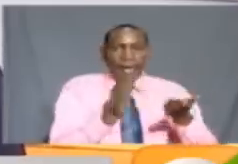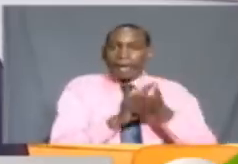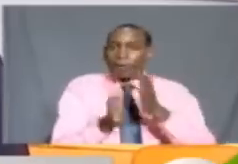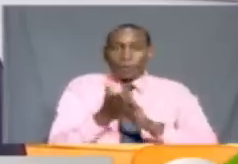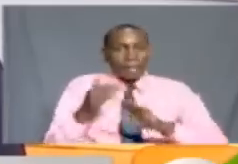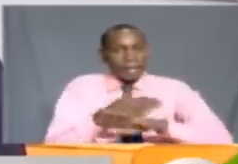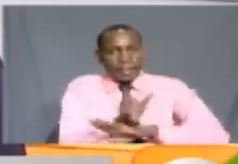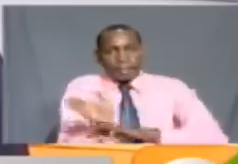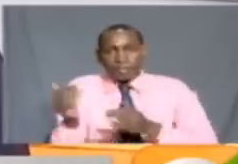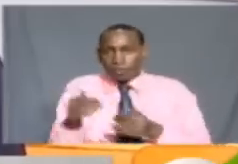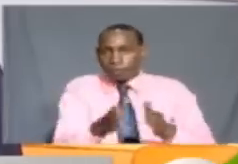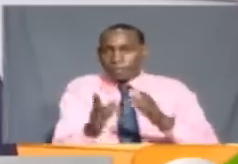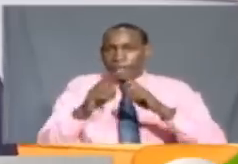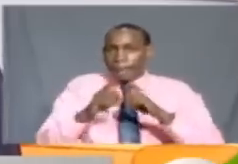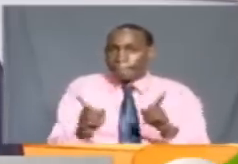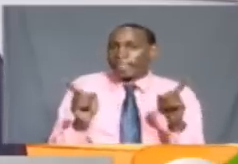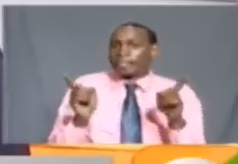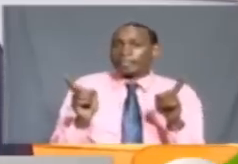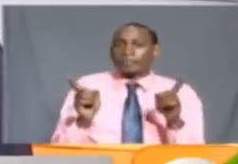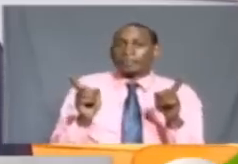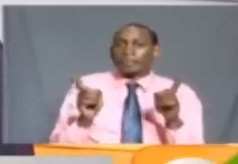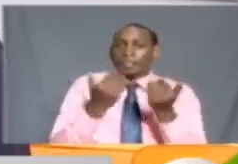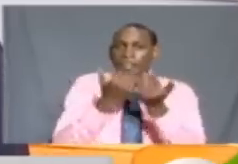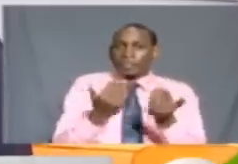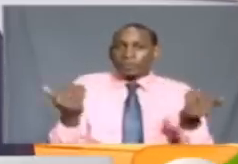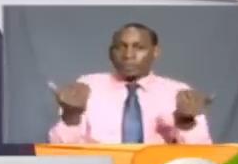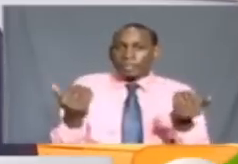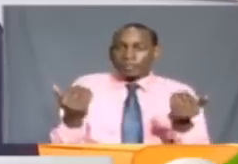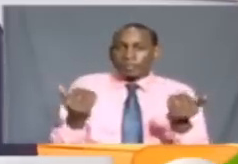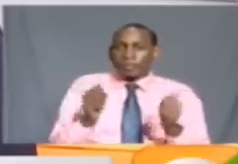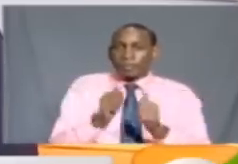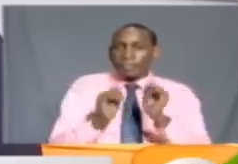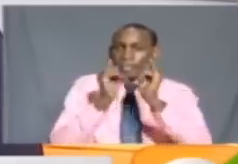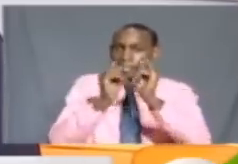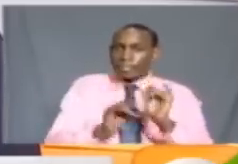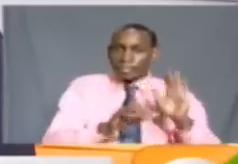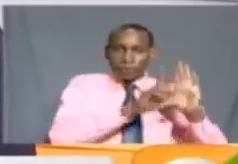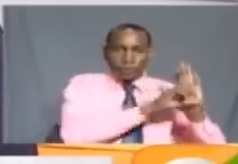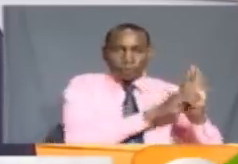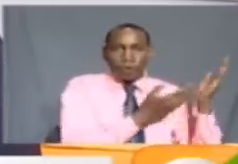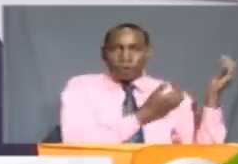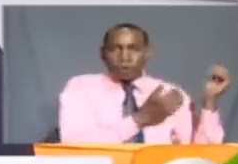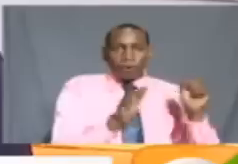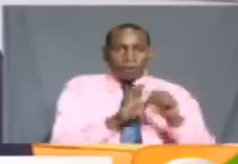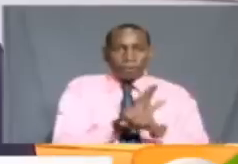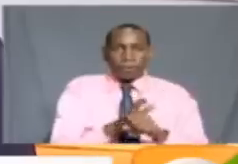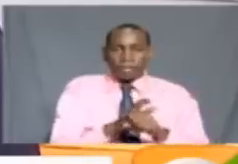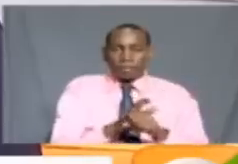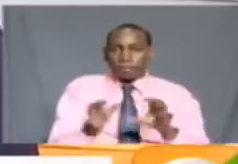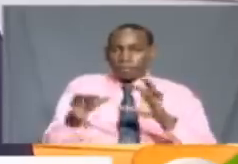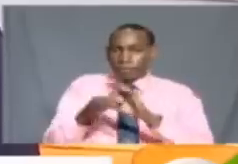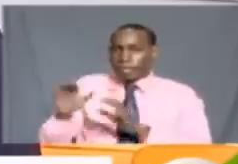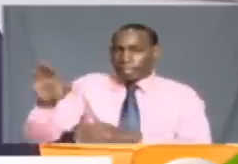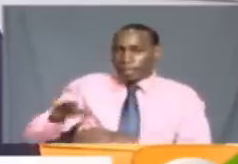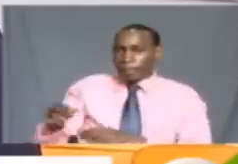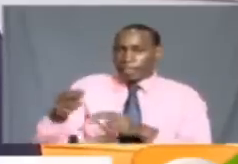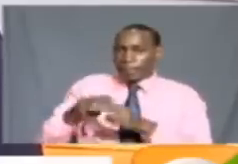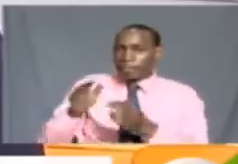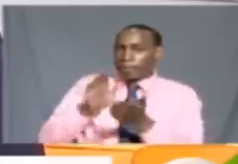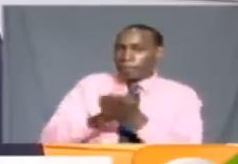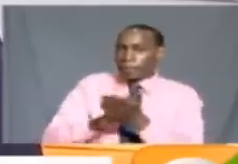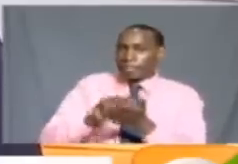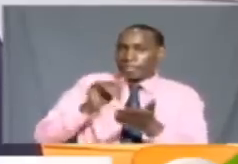diversion. Yeah. But one of the things, the Children's Bill, which is a new law, which is hopefully going to get into Parliament soon, is proposing,